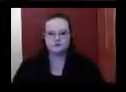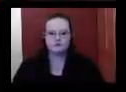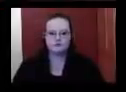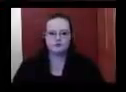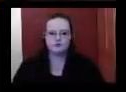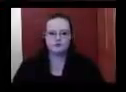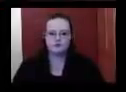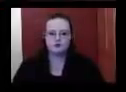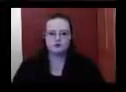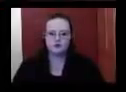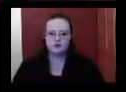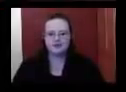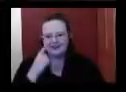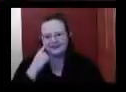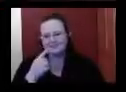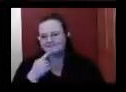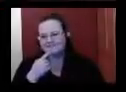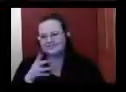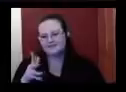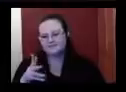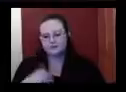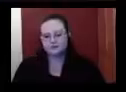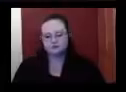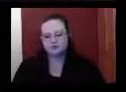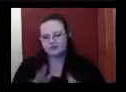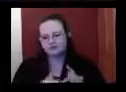And I think I've covered off on that one.